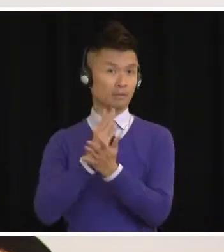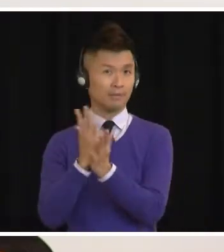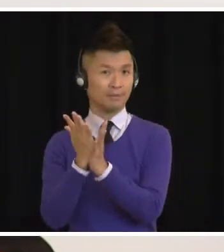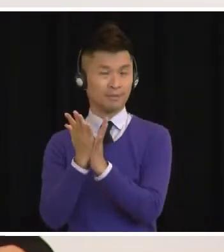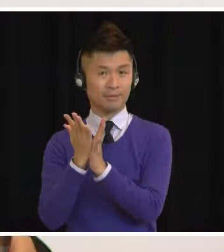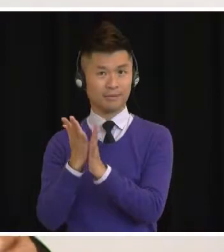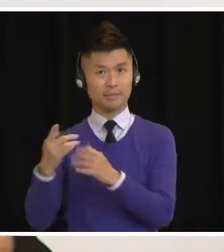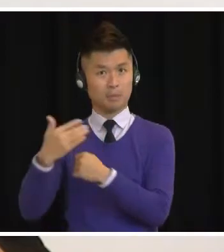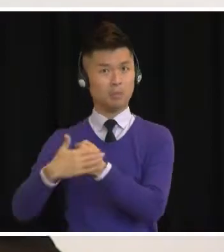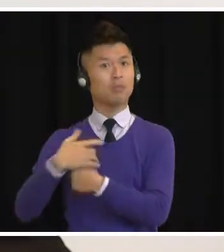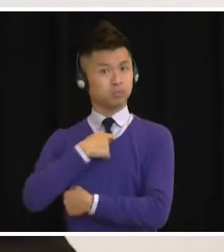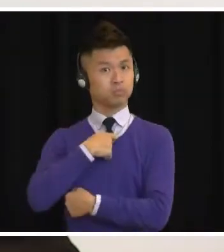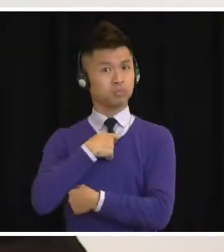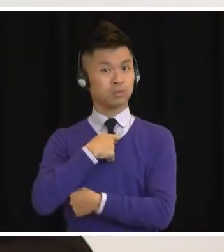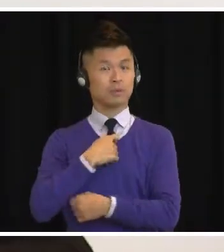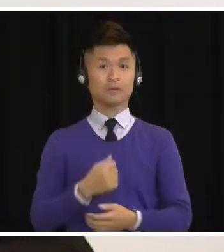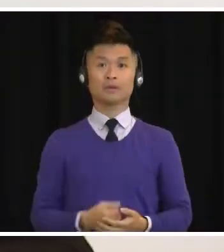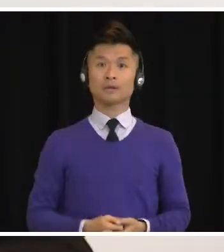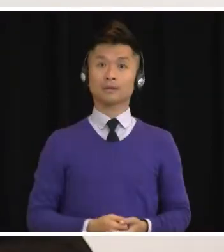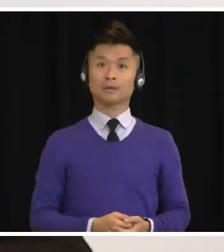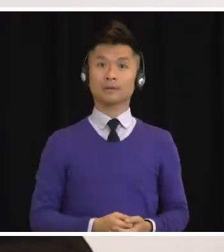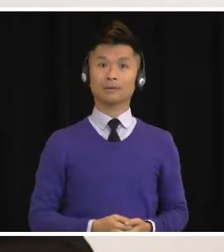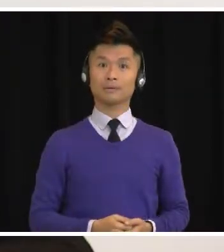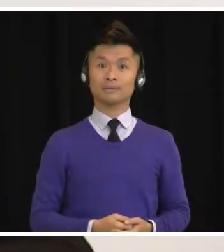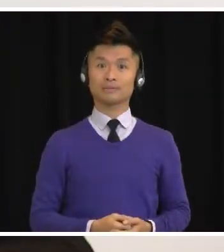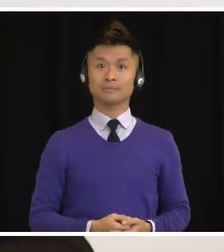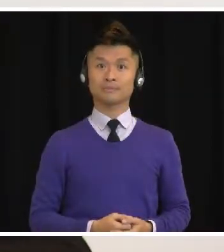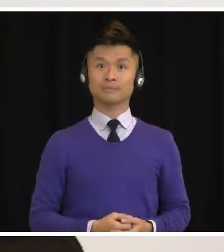I would like to understand also